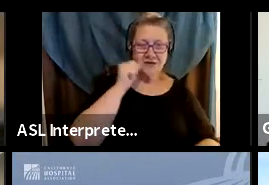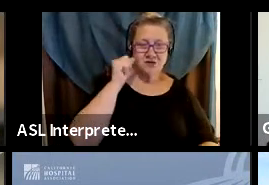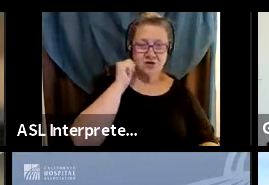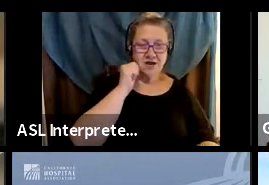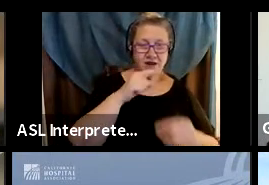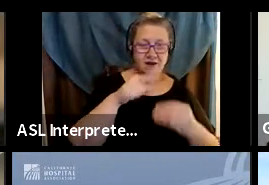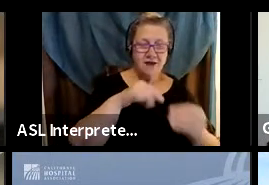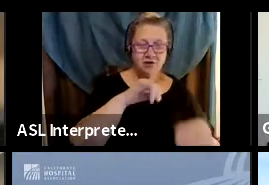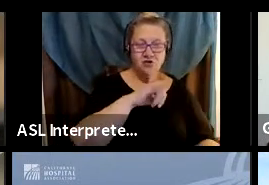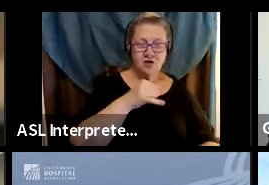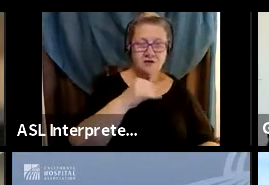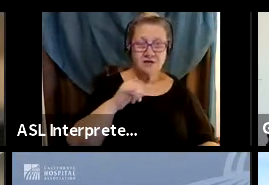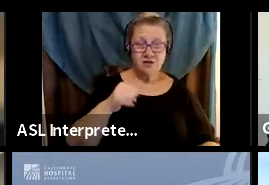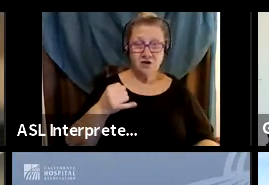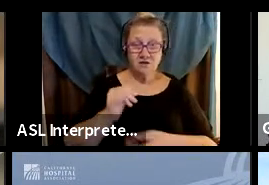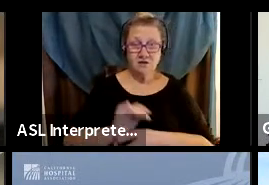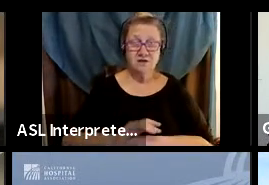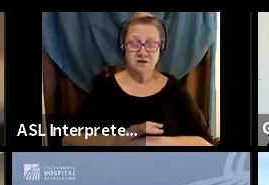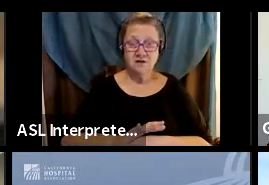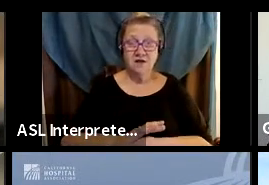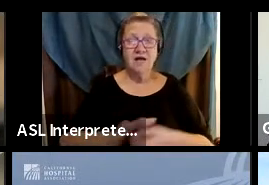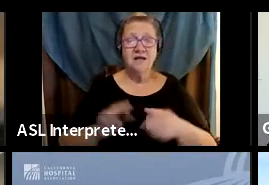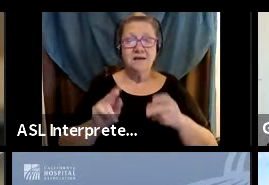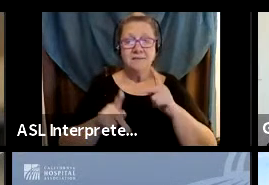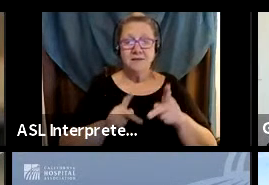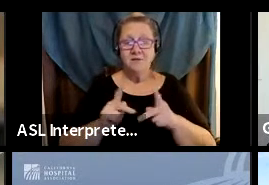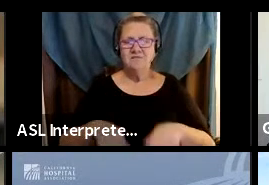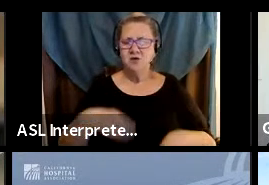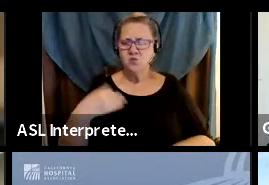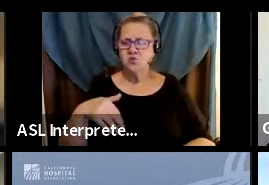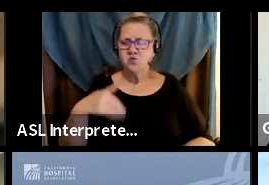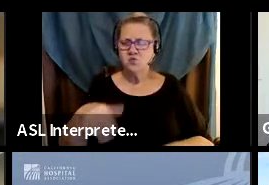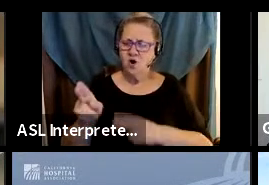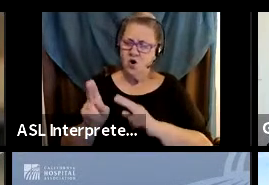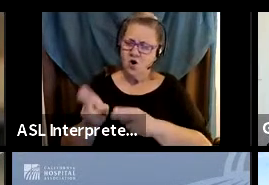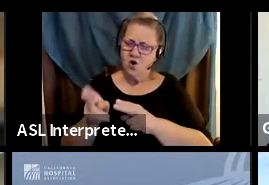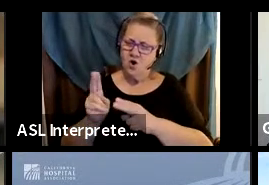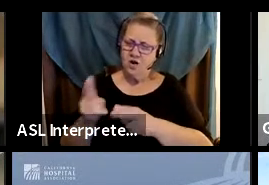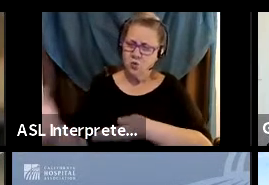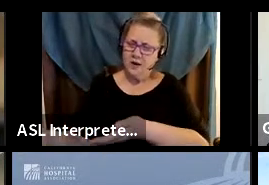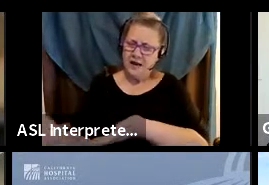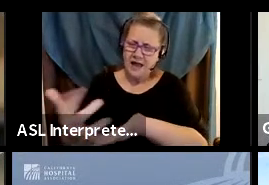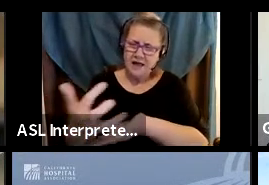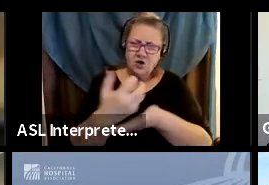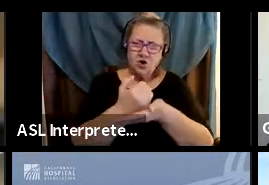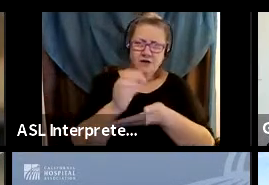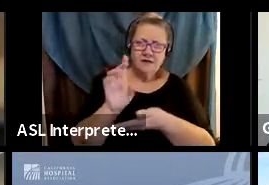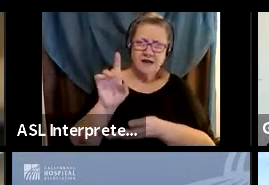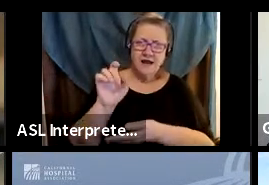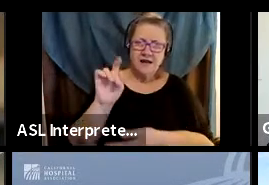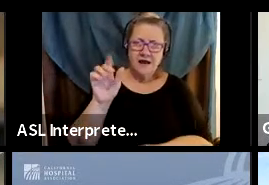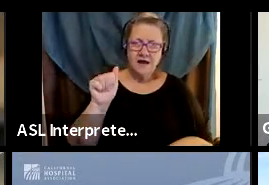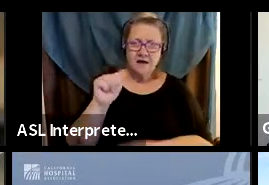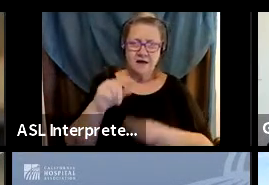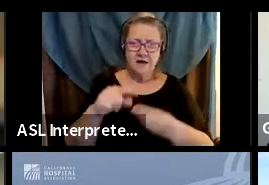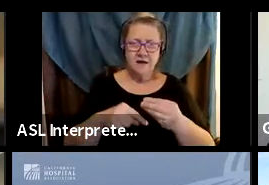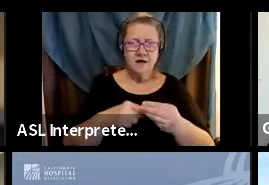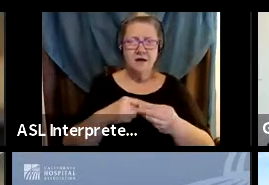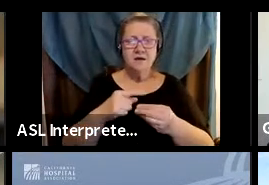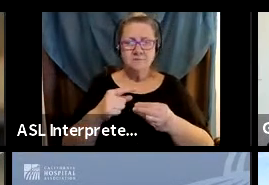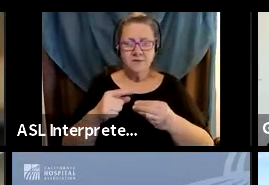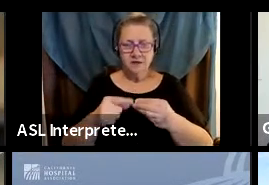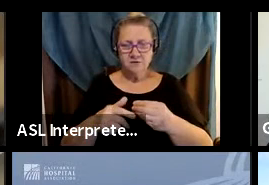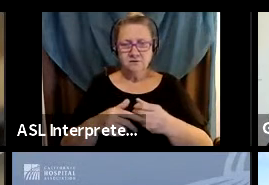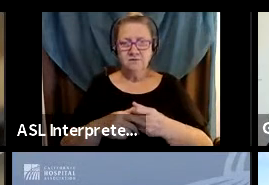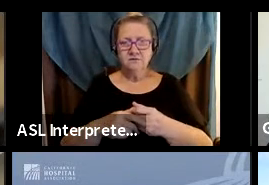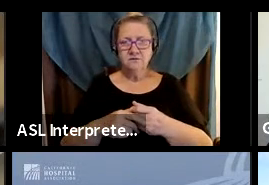think folks have been sprinting to gather a tremendous amount of data about